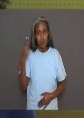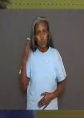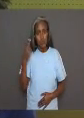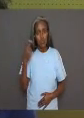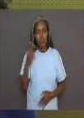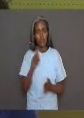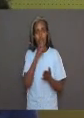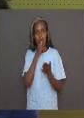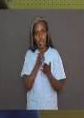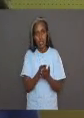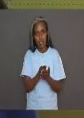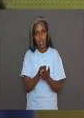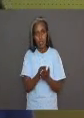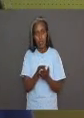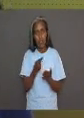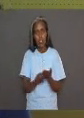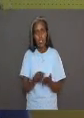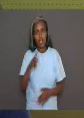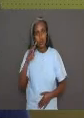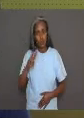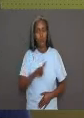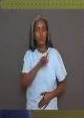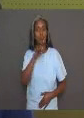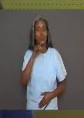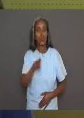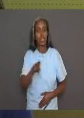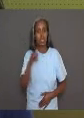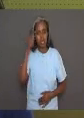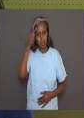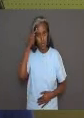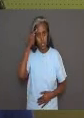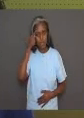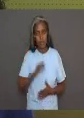data, there are 2 questions to consider.